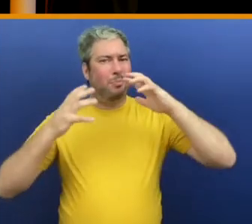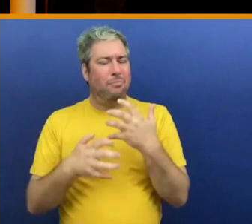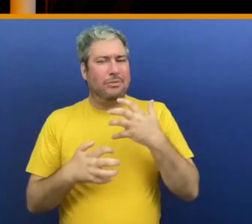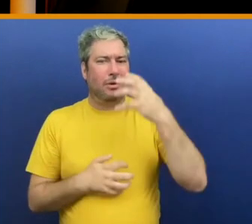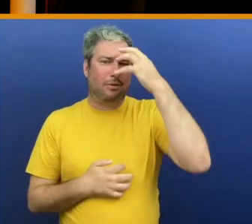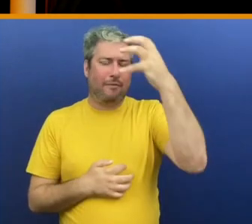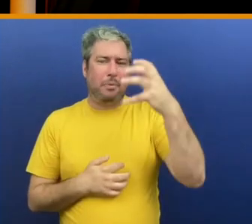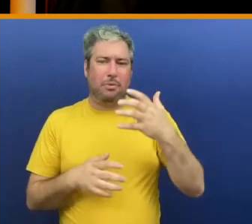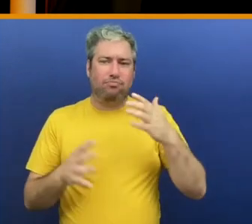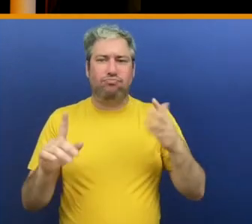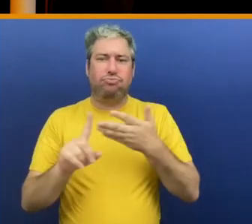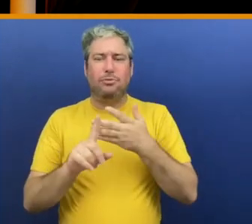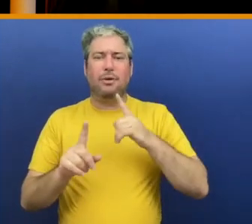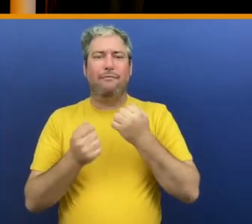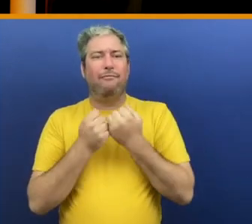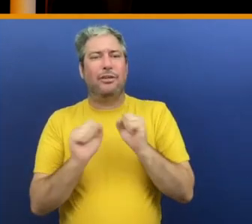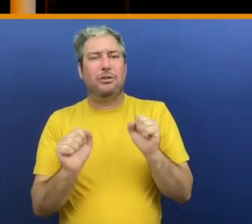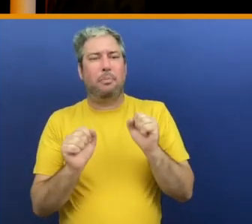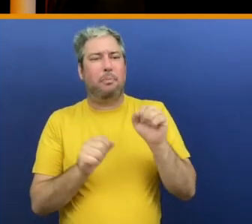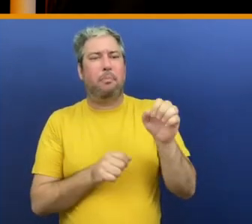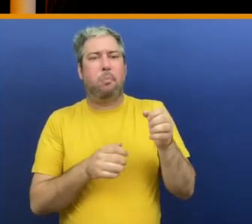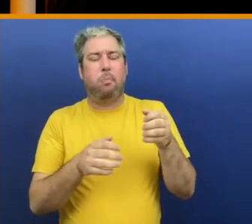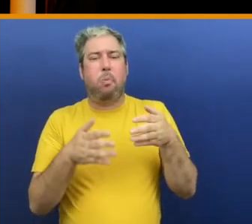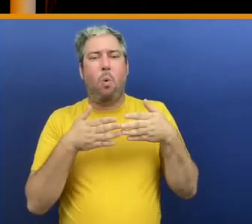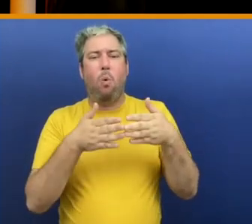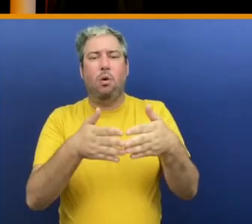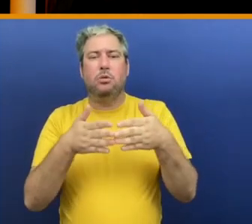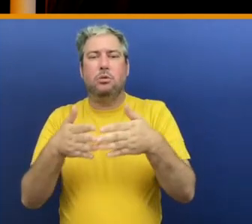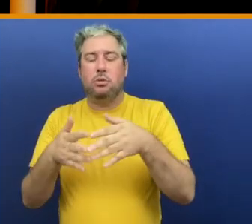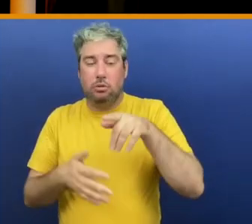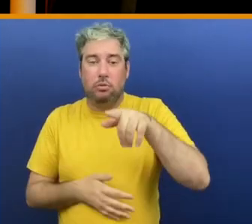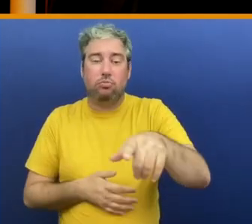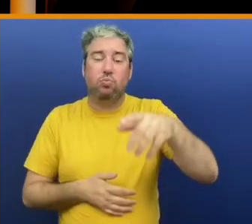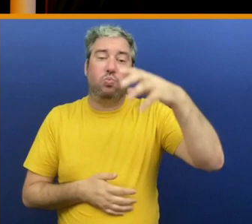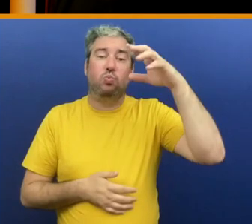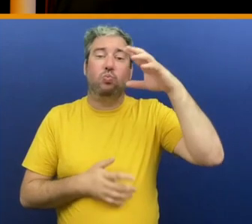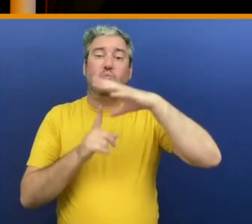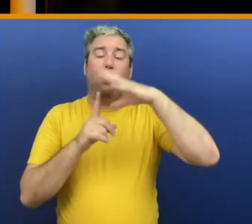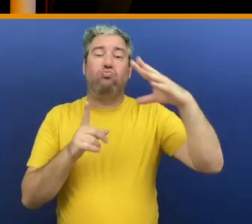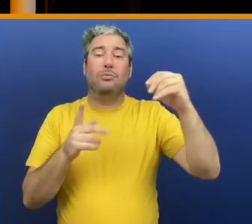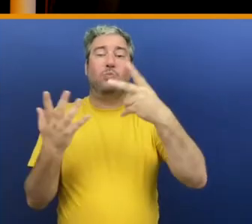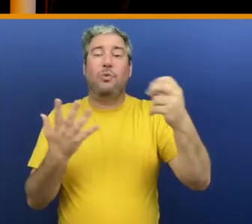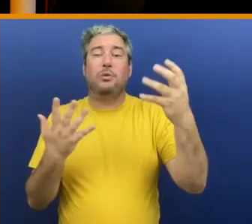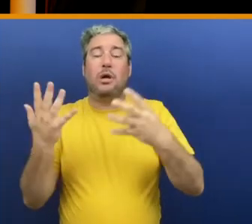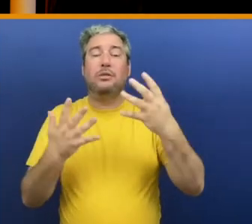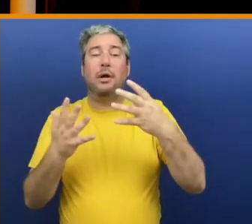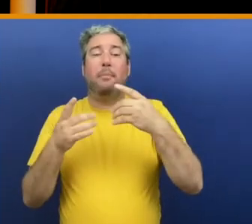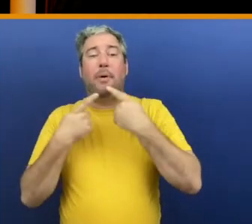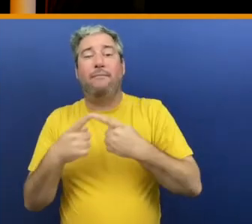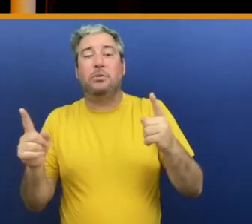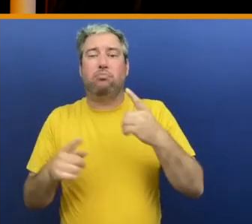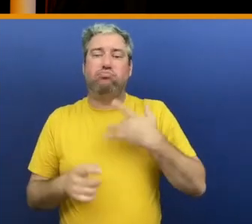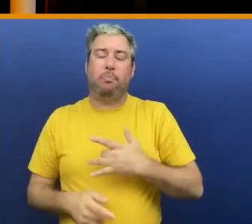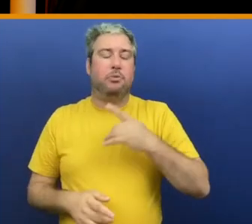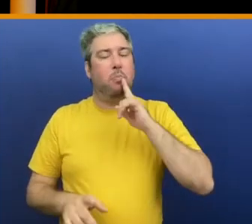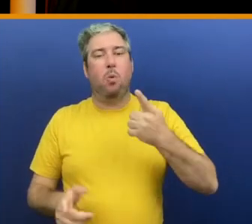2019 manifesto promised not to compromise on our high environmental protection, animal welfare and food standards. Yet when the first trade deal came round with